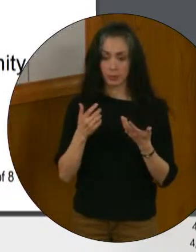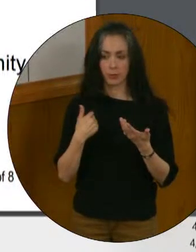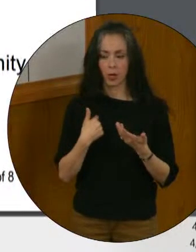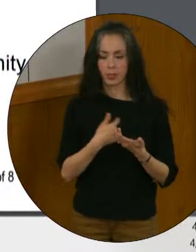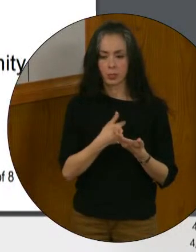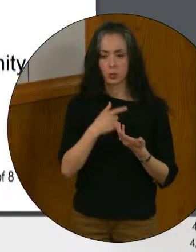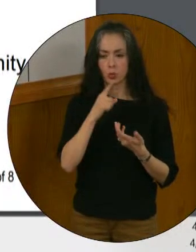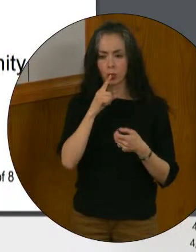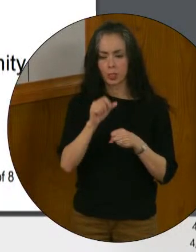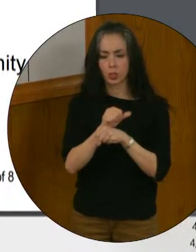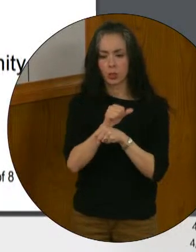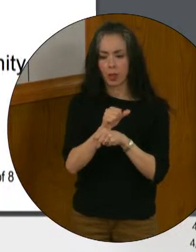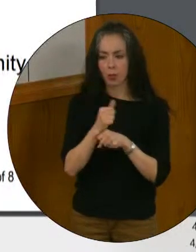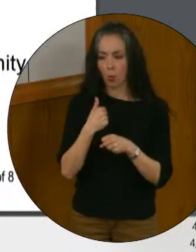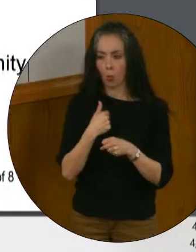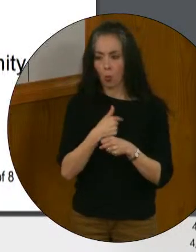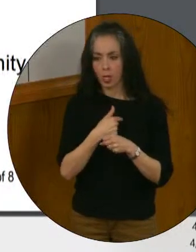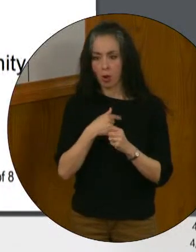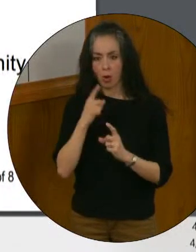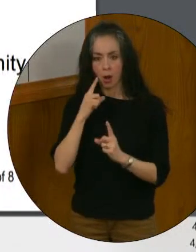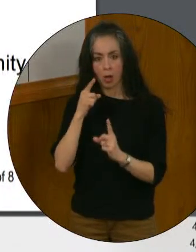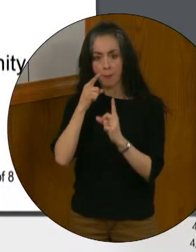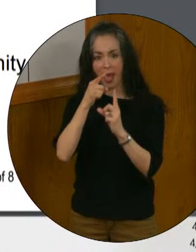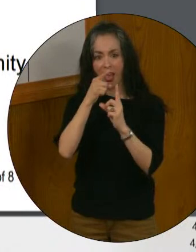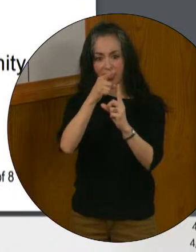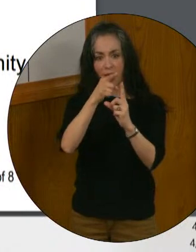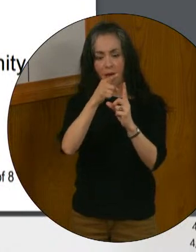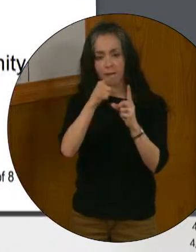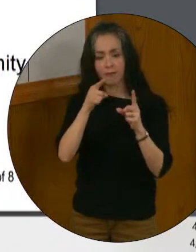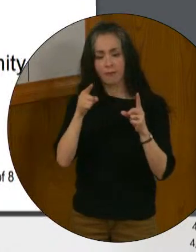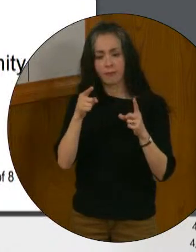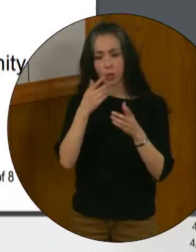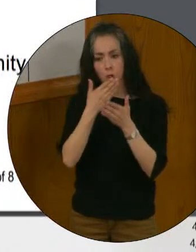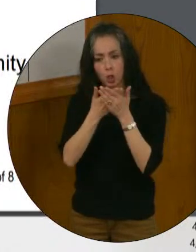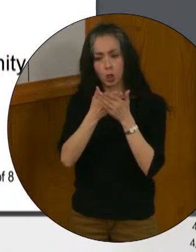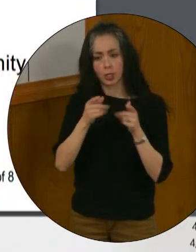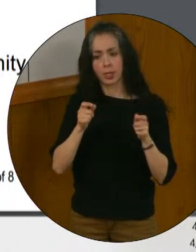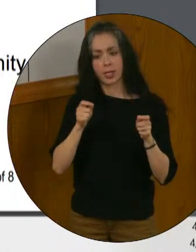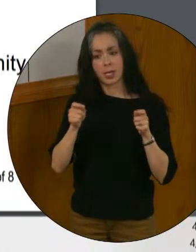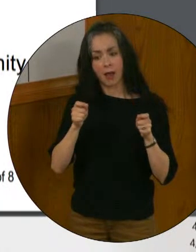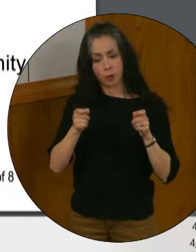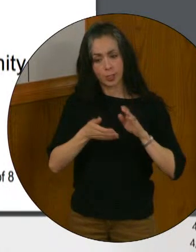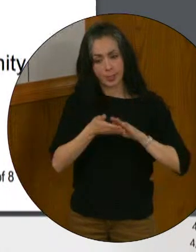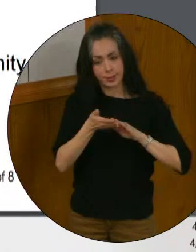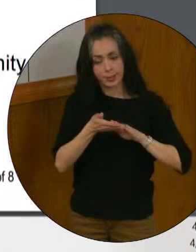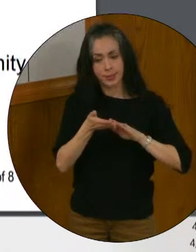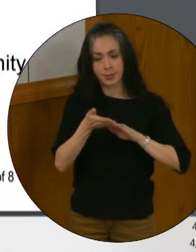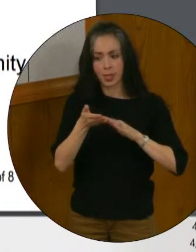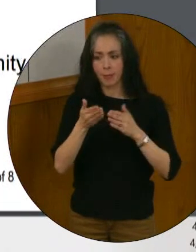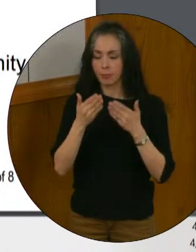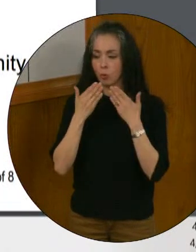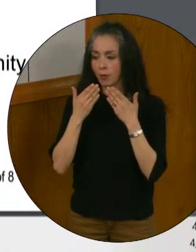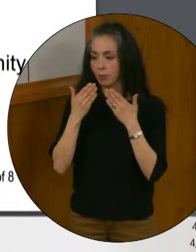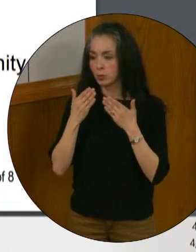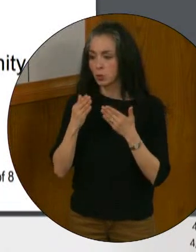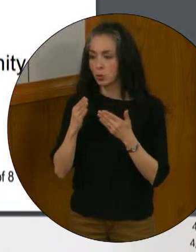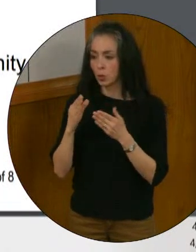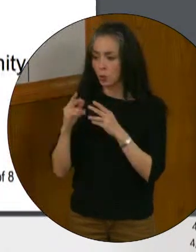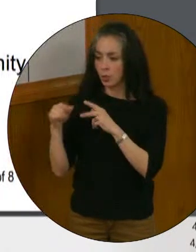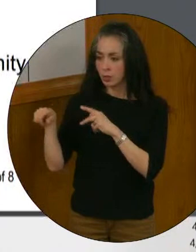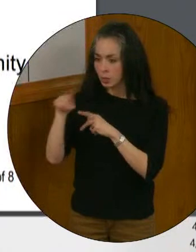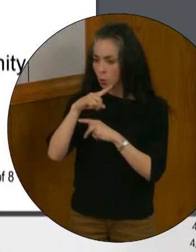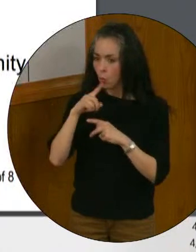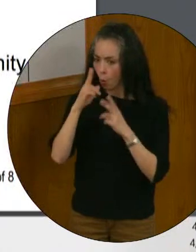to ensure that, you know, we're on a path towards good governance and continue, and I'm grateful to my colleagues who honor good